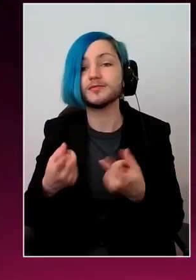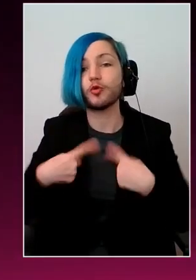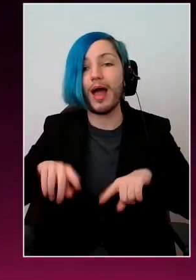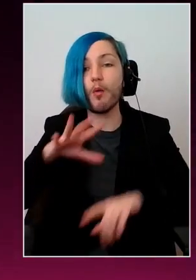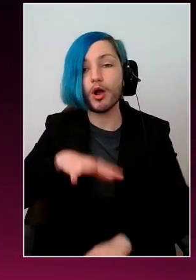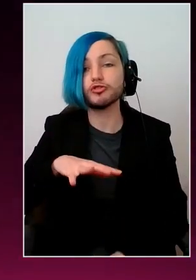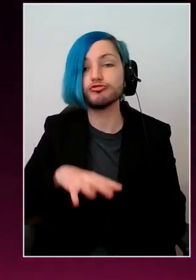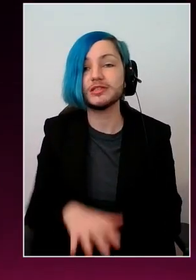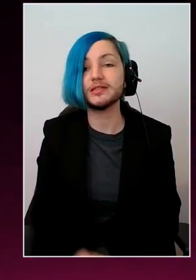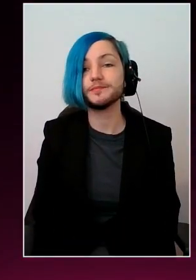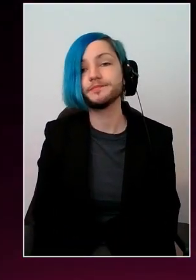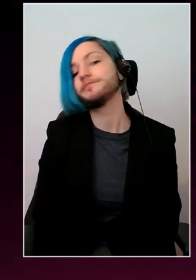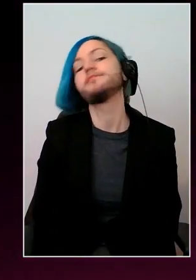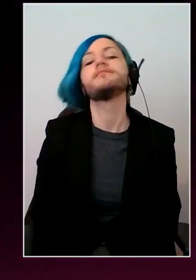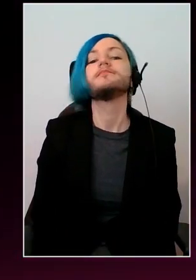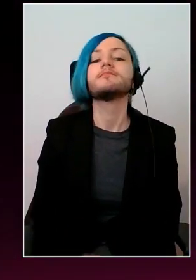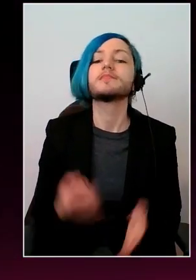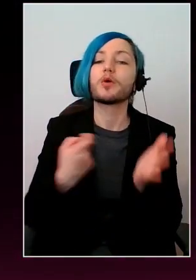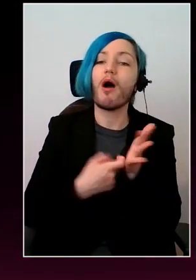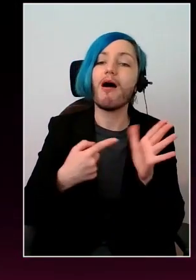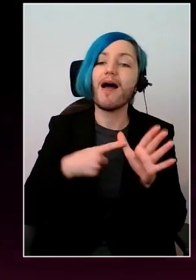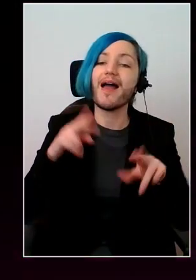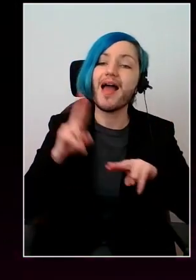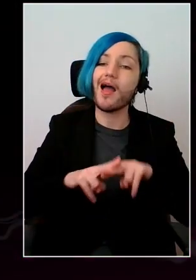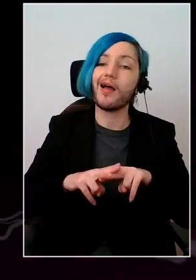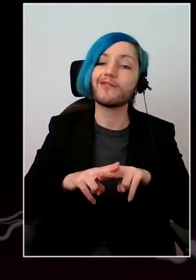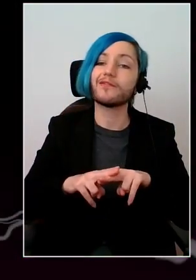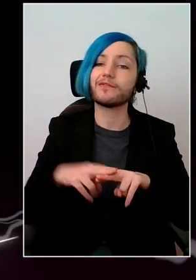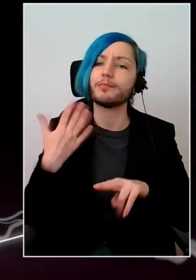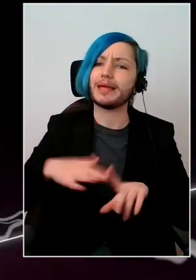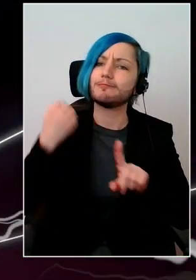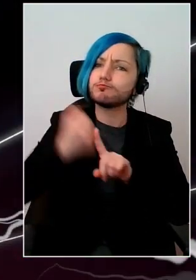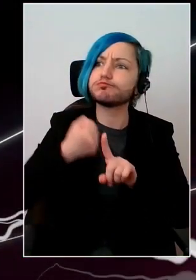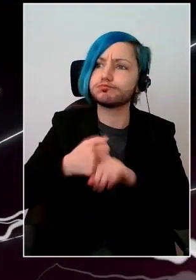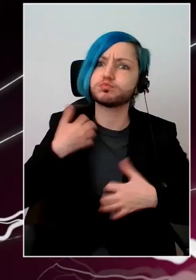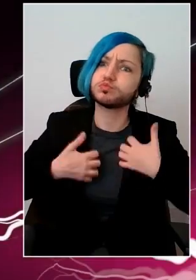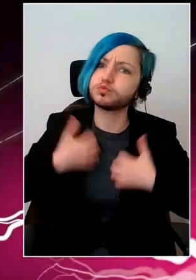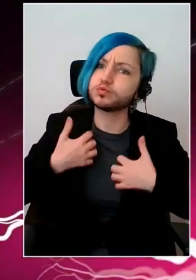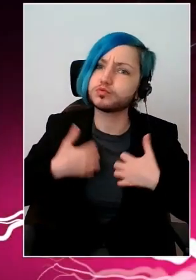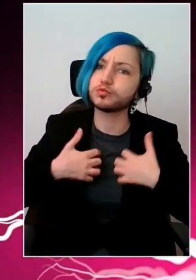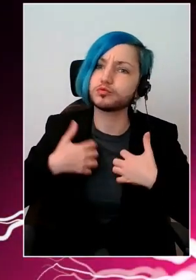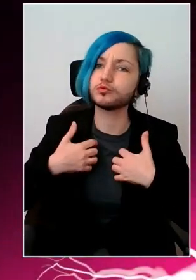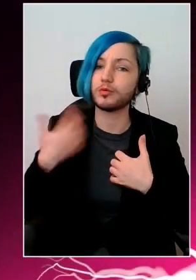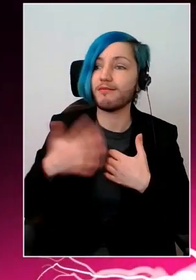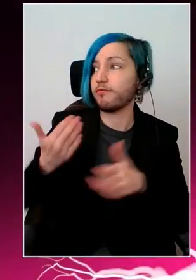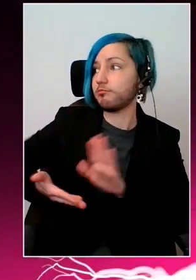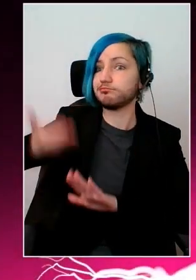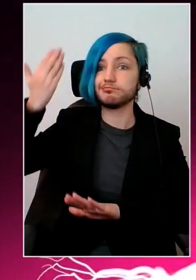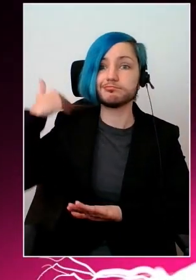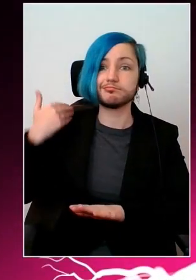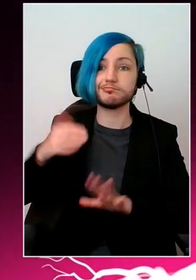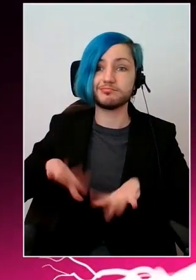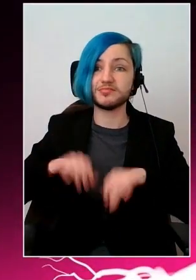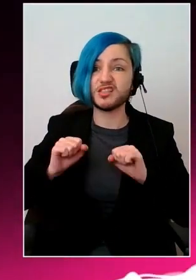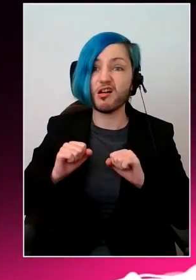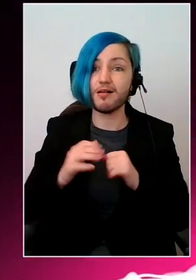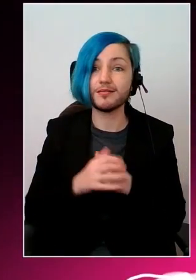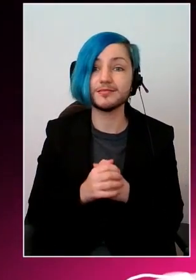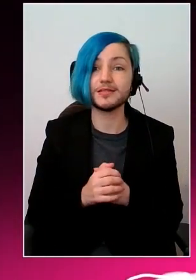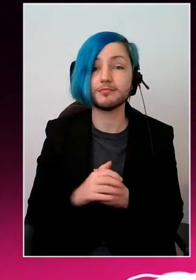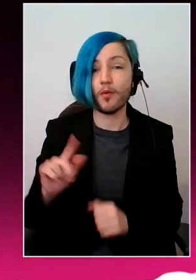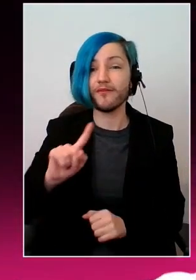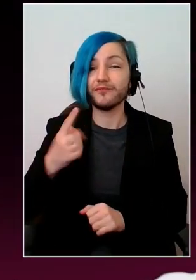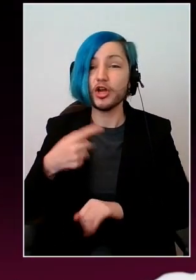The RAF itself has been an enthusiastic advocate of apprenticeships since its earliest days. Our first